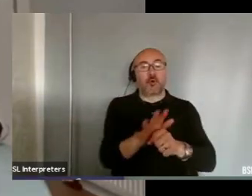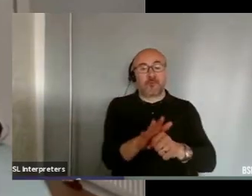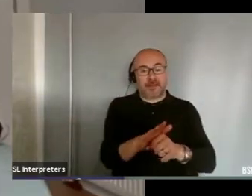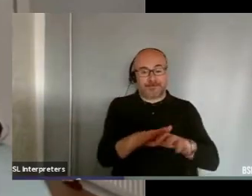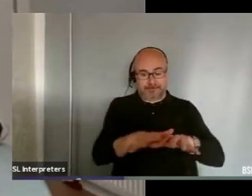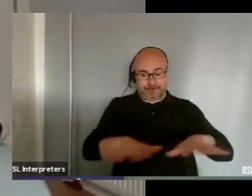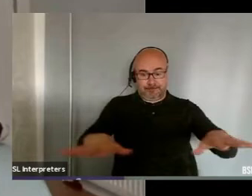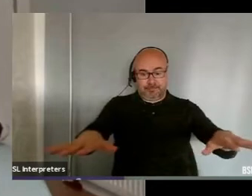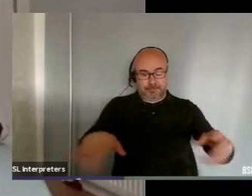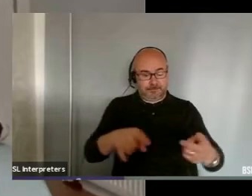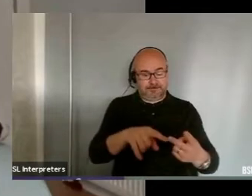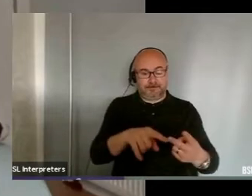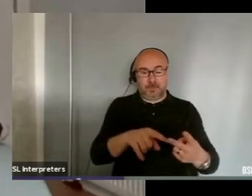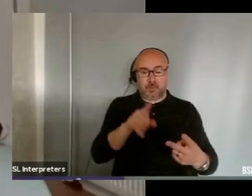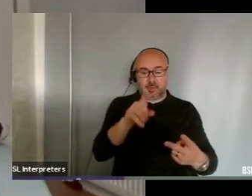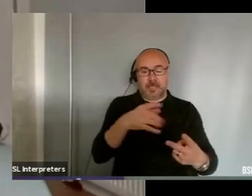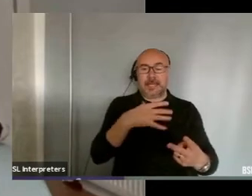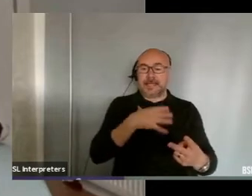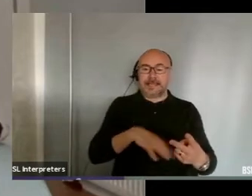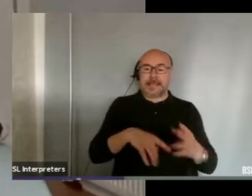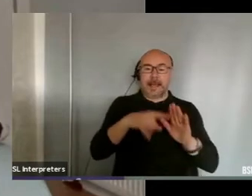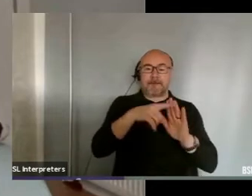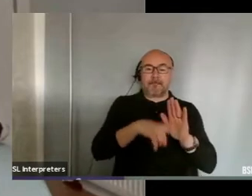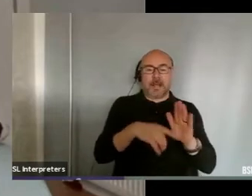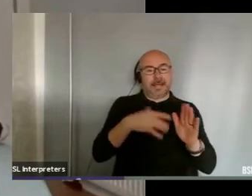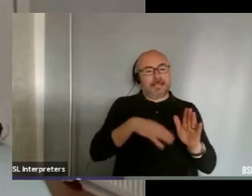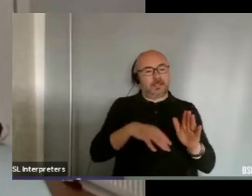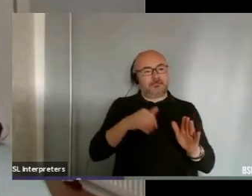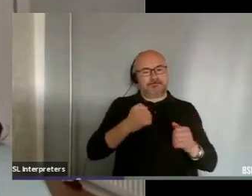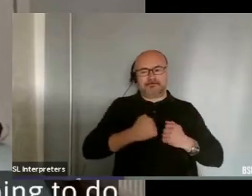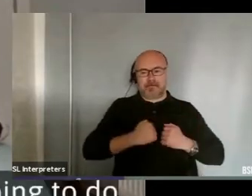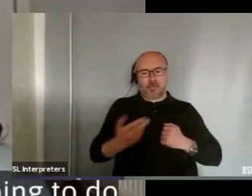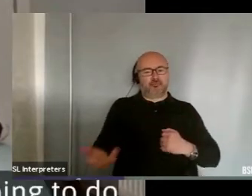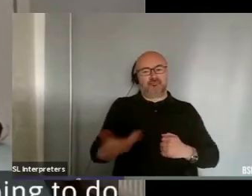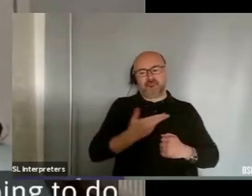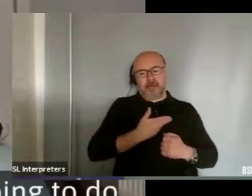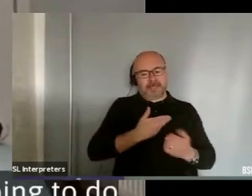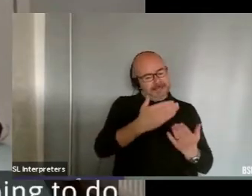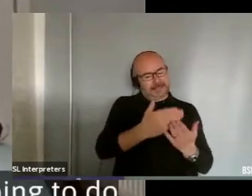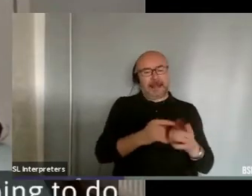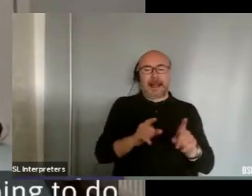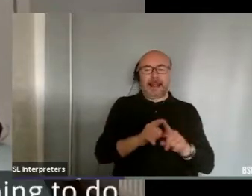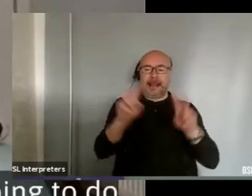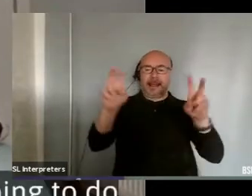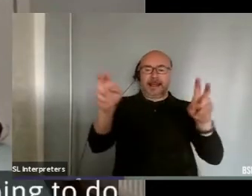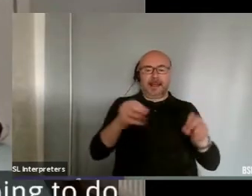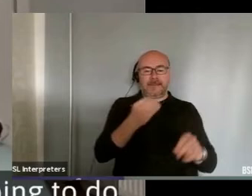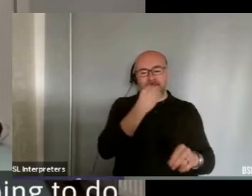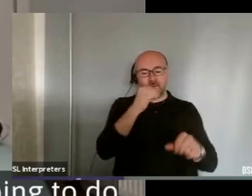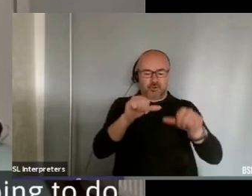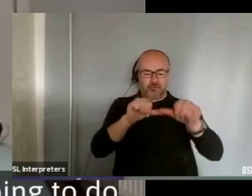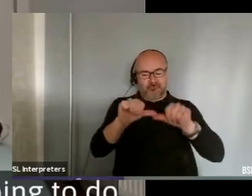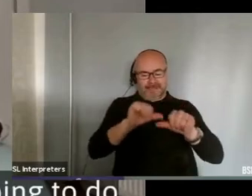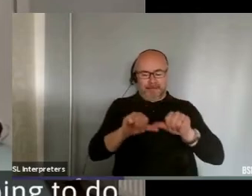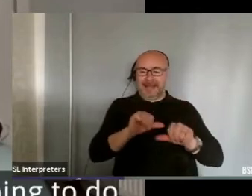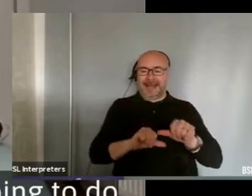Rights. You need to know what it is you're doing, the recipe for the change. You need a method. You need to know how you're going